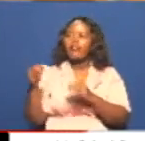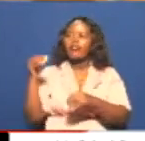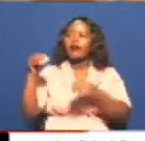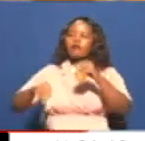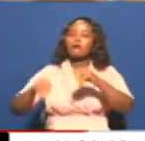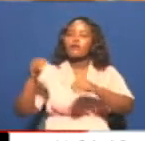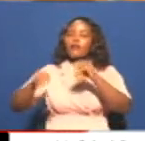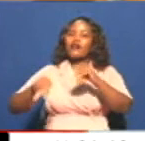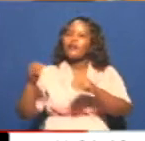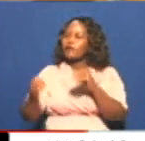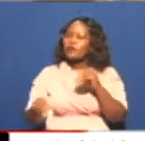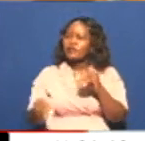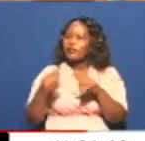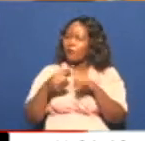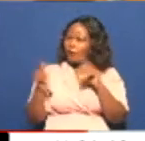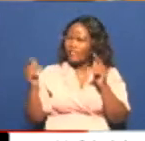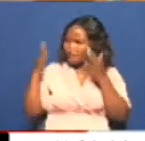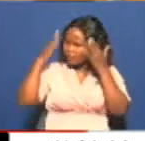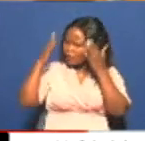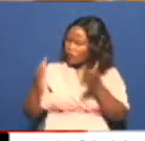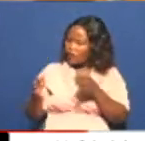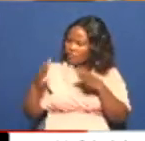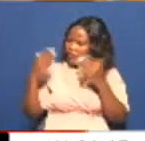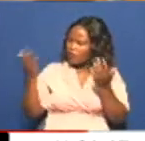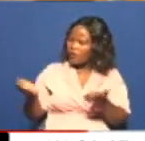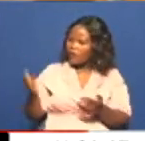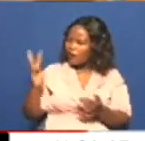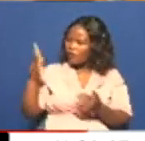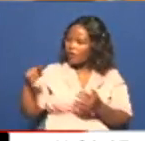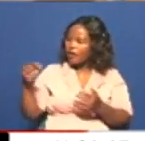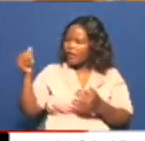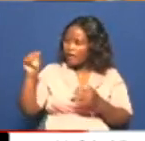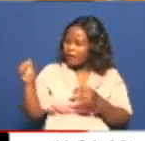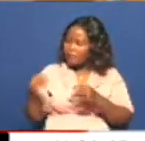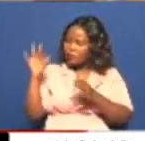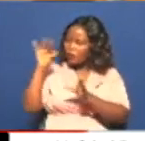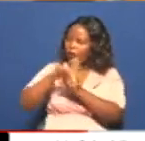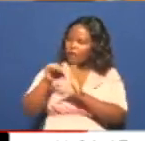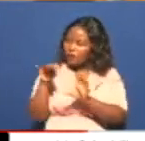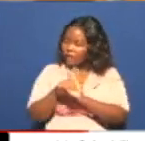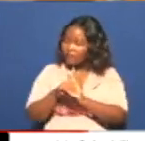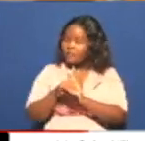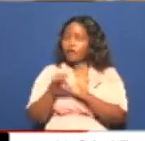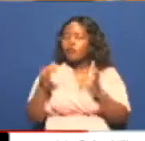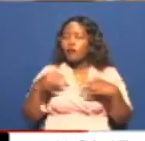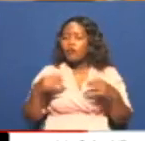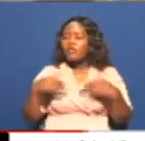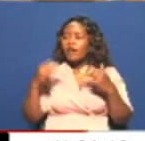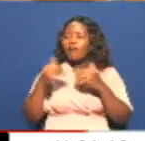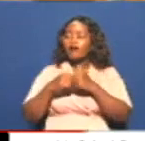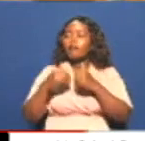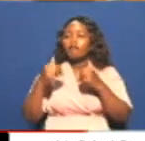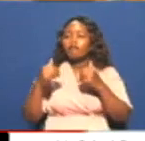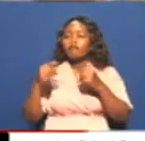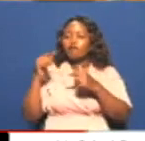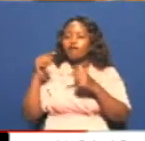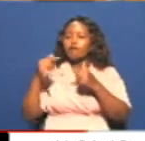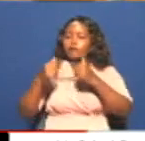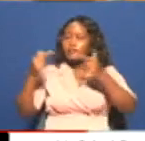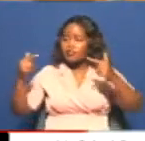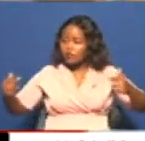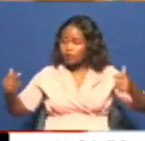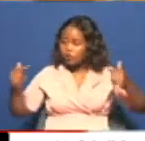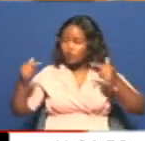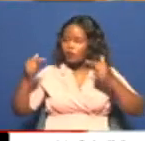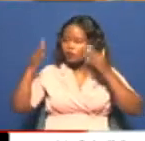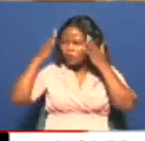those MPs were voting, it clearly shows there's a division based on the 2022 succession politics. Is